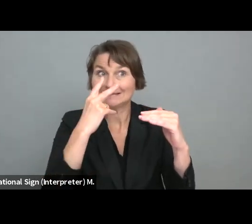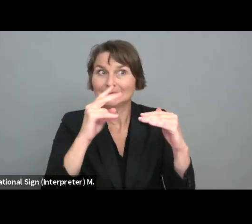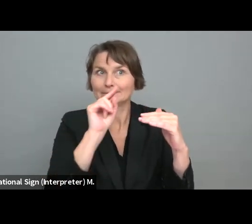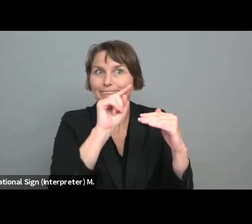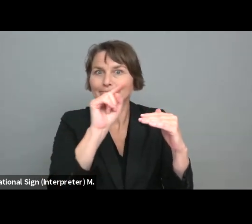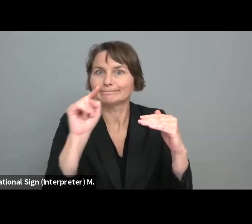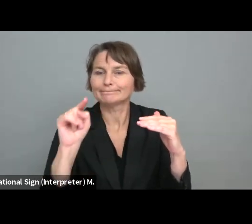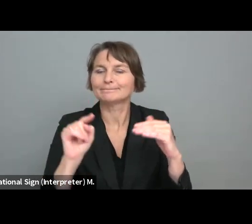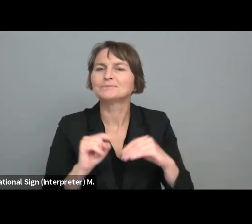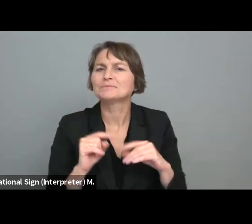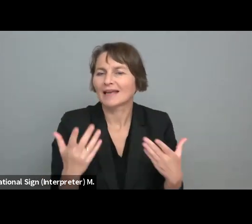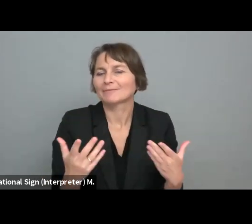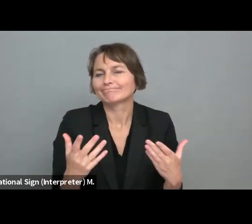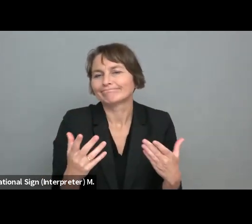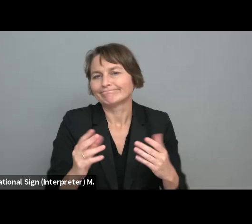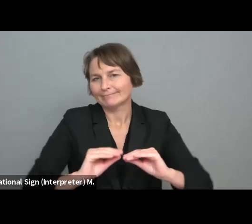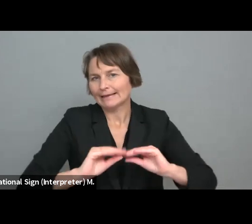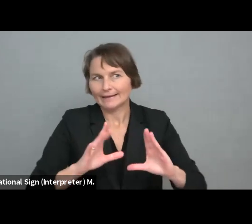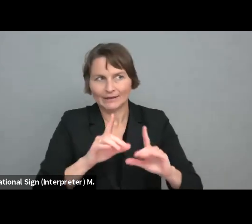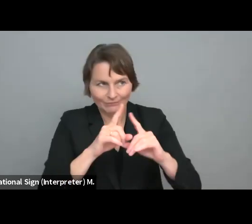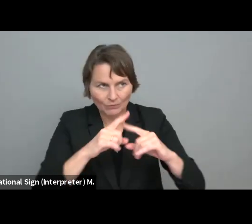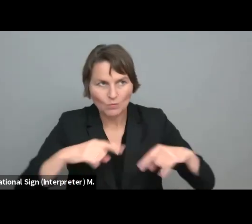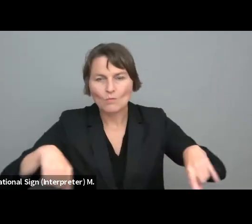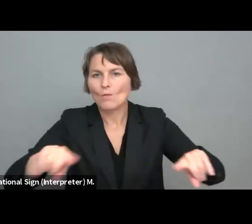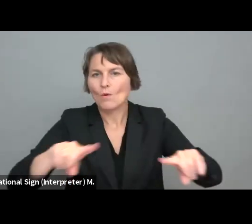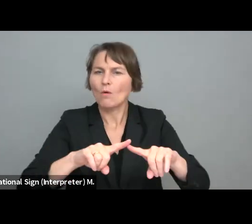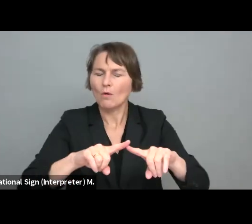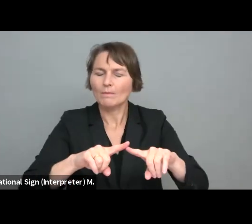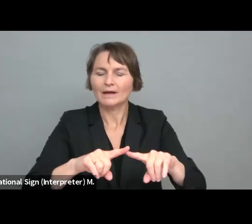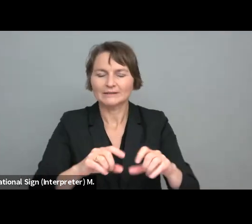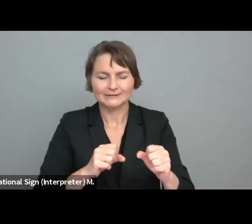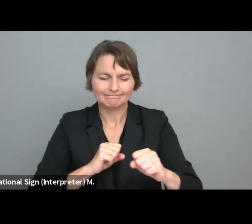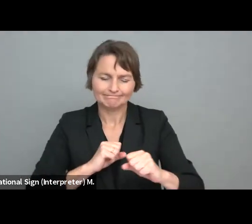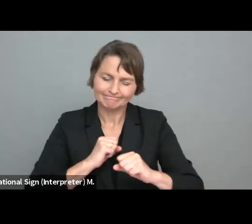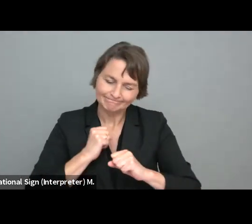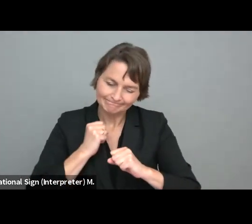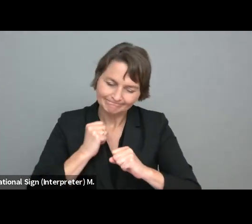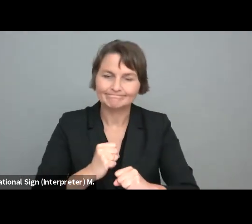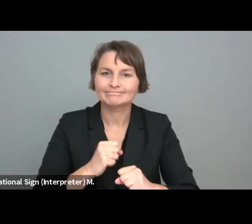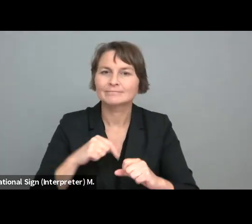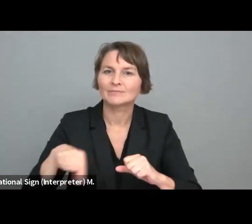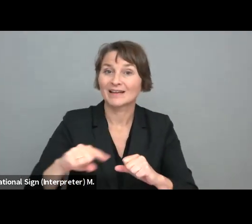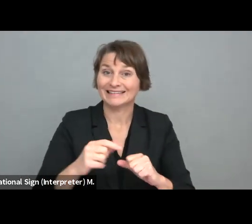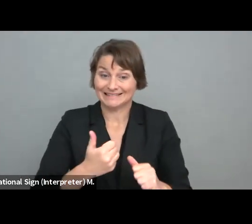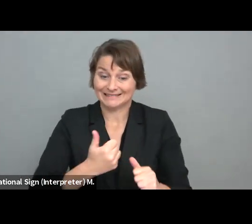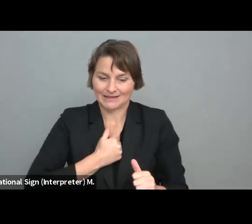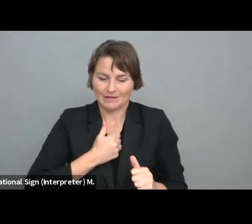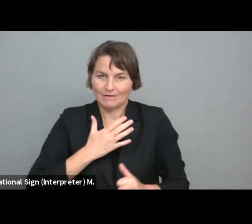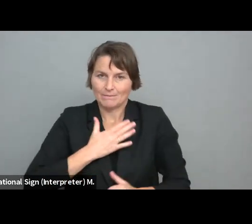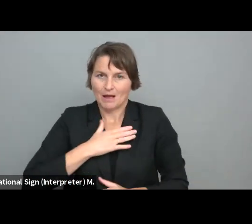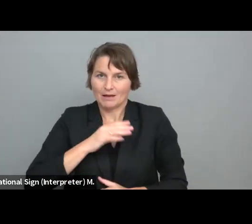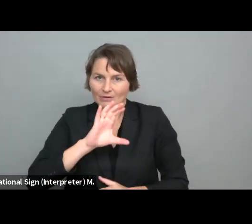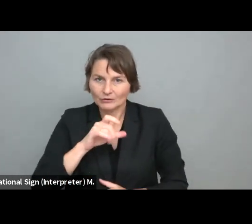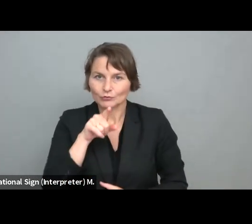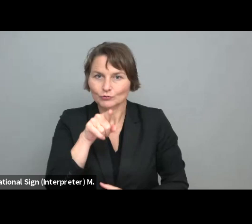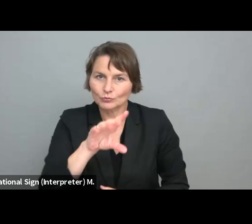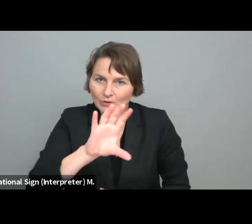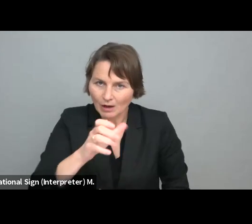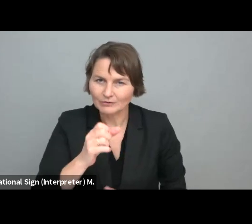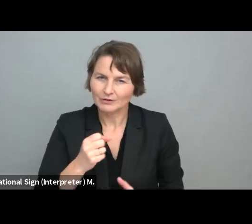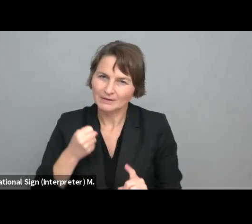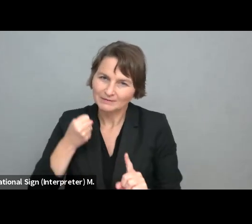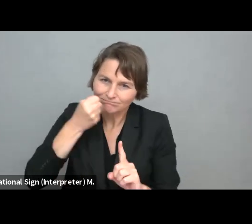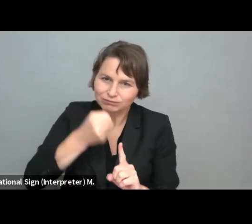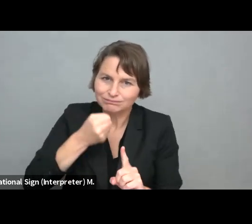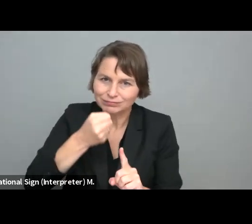the impetus is for all of us to get galvanized to push for the same in our own countries. Finally, can economies